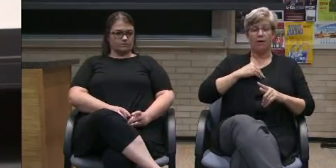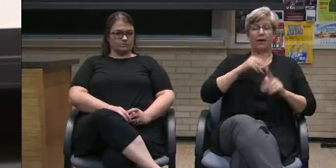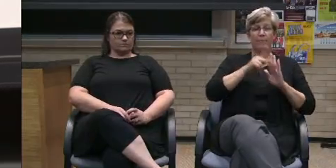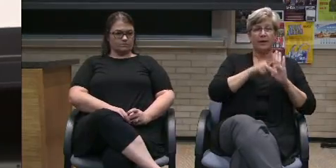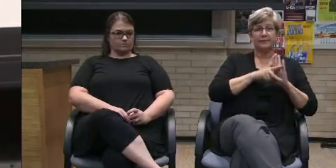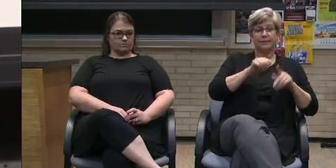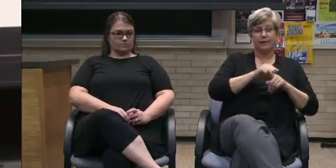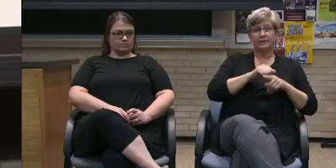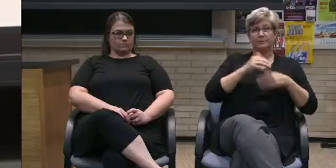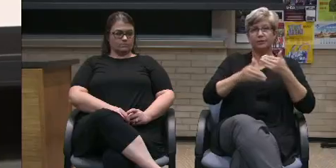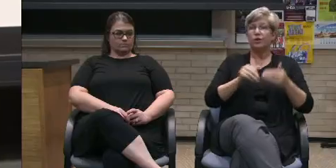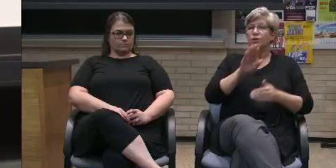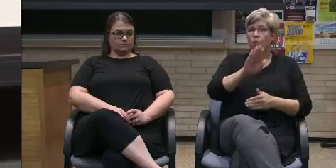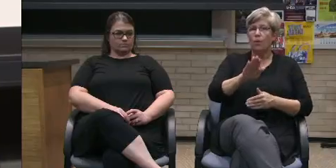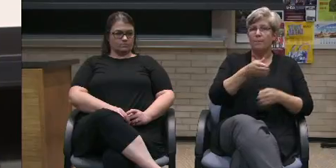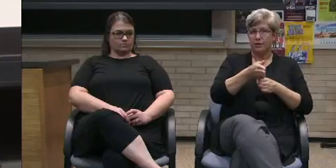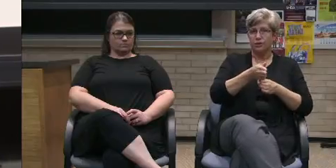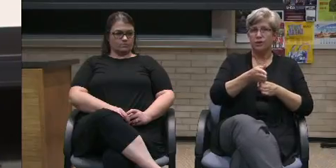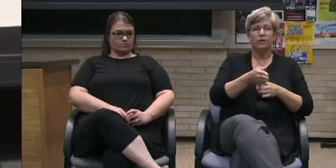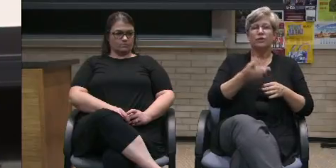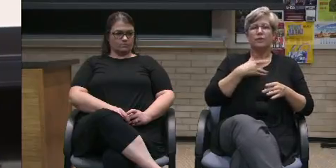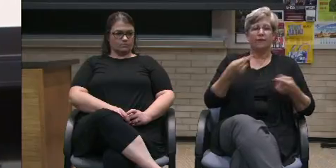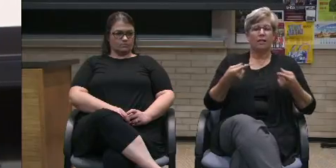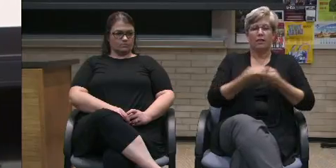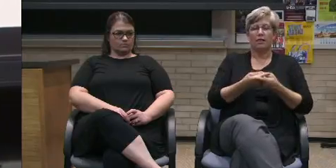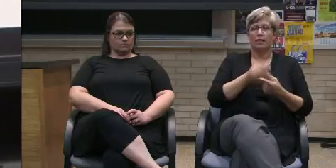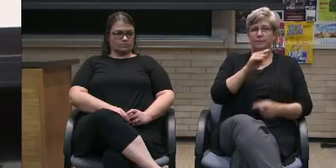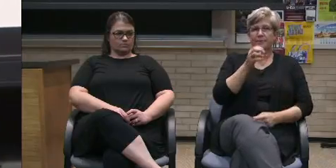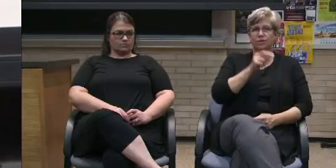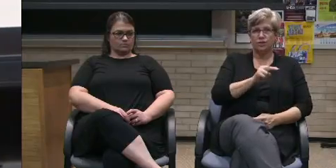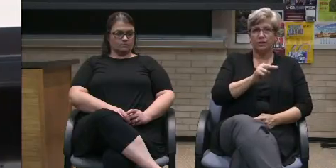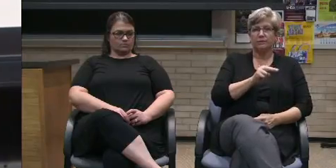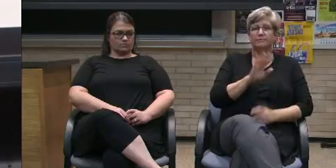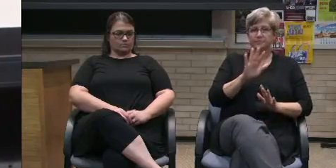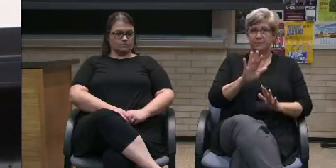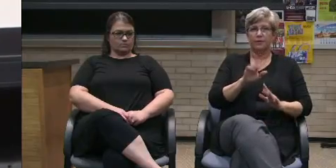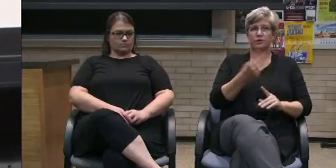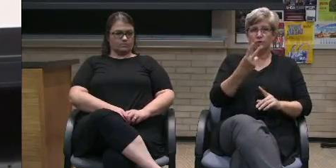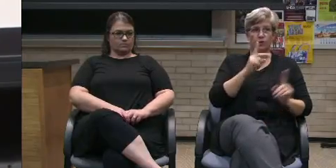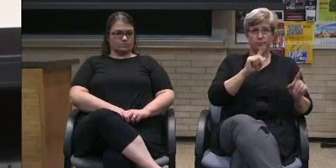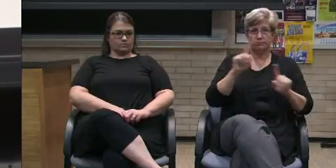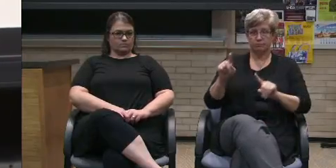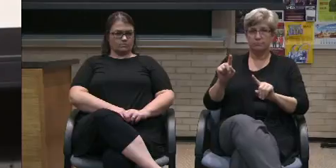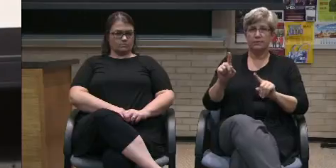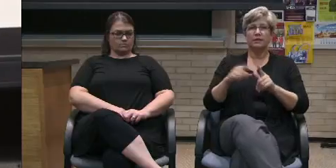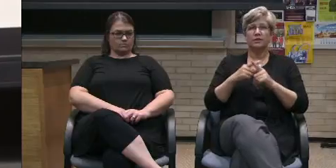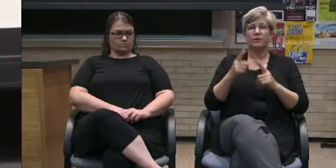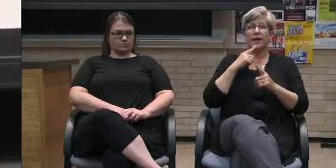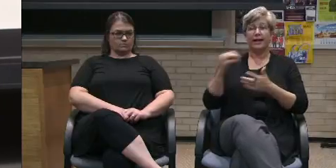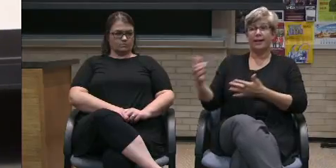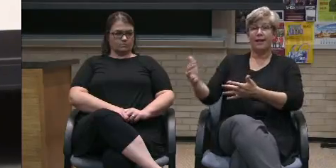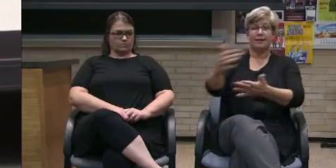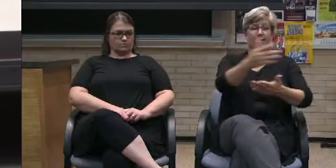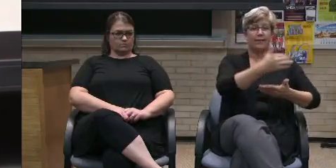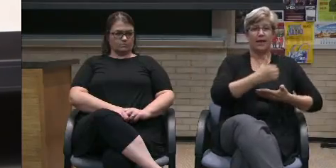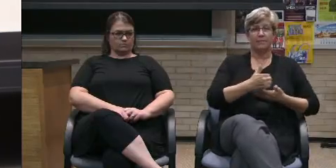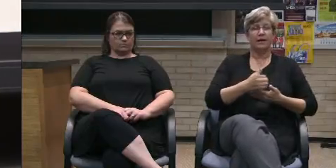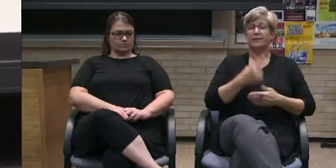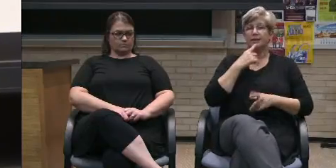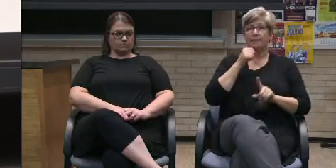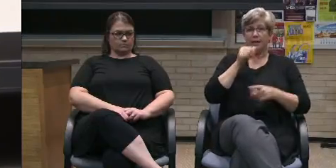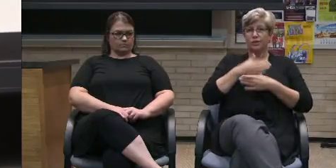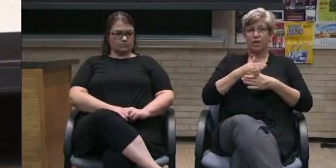your area runs counter to our mission? I collected them. I said, we're not going to share out. I'm going to type all